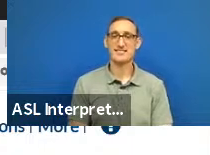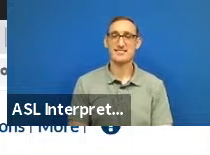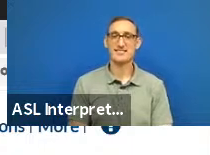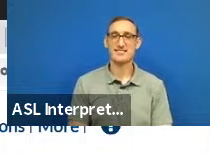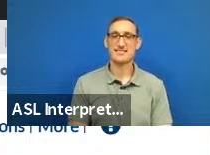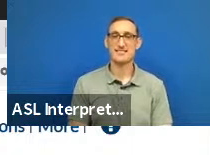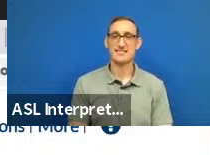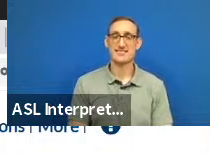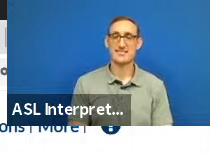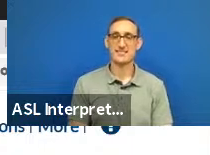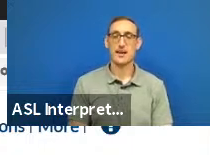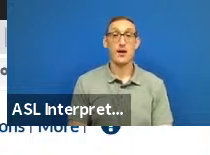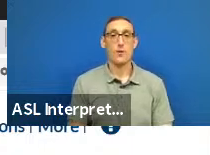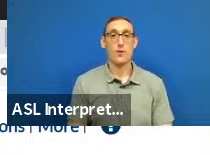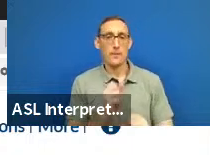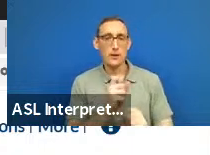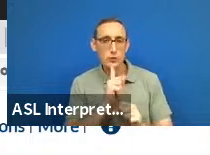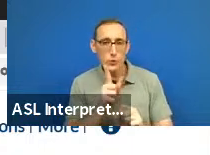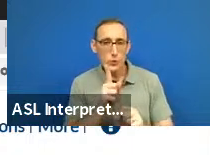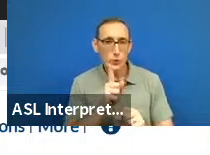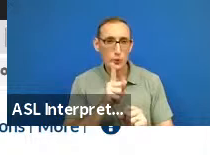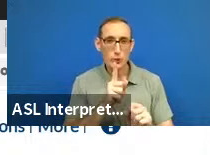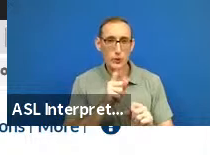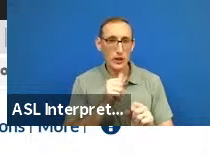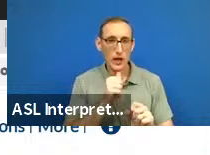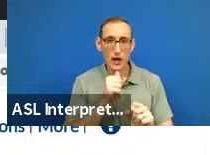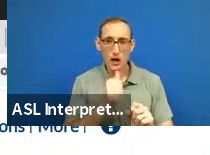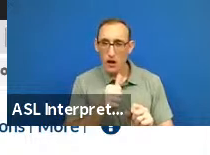I just want to be sure I'm not missing anyone,